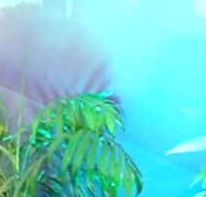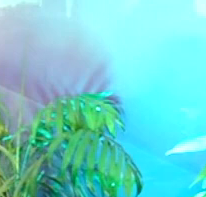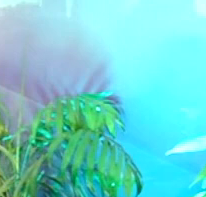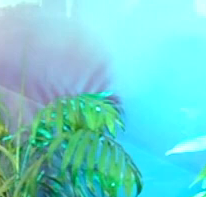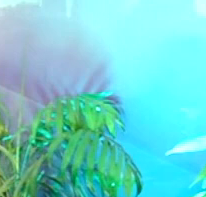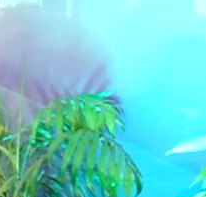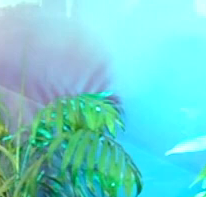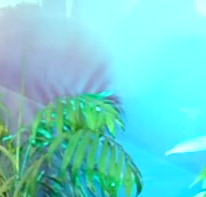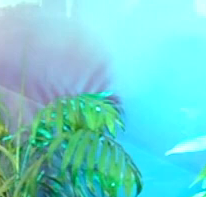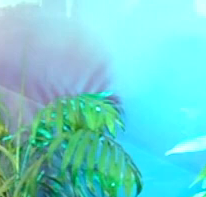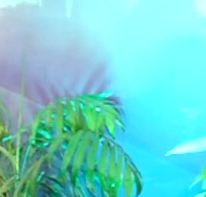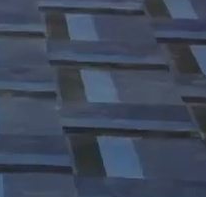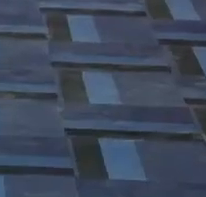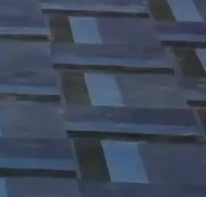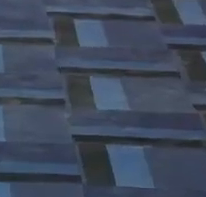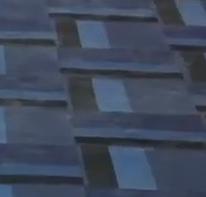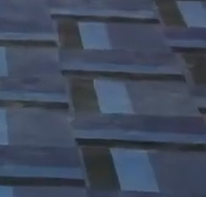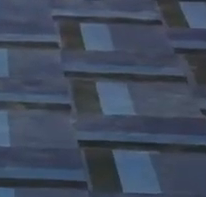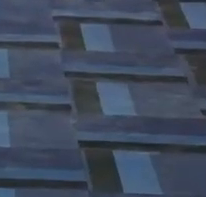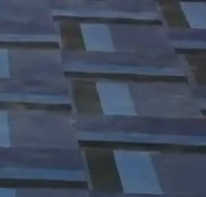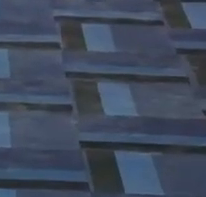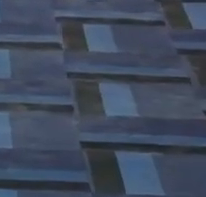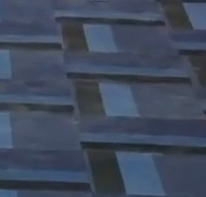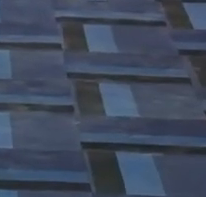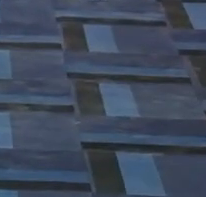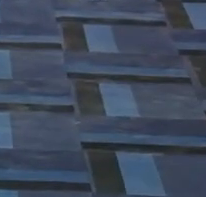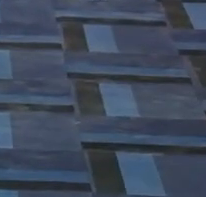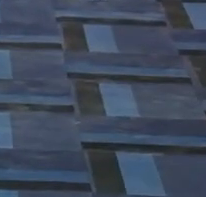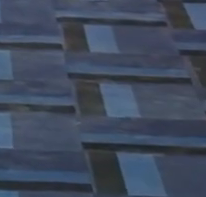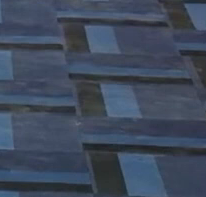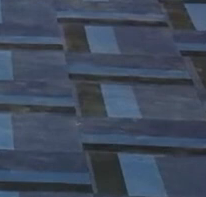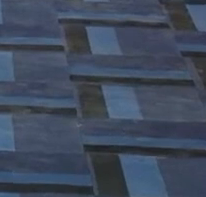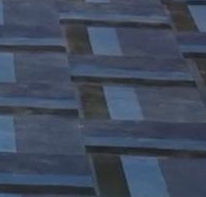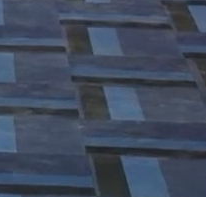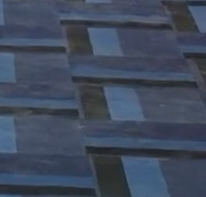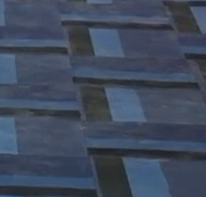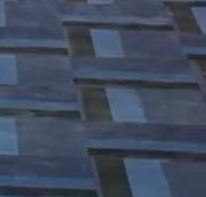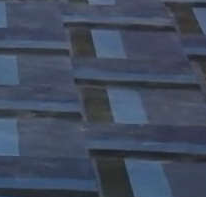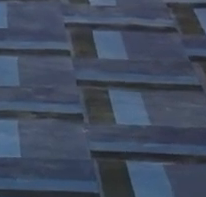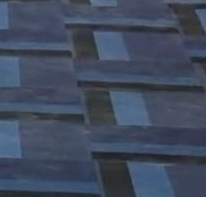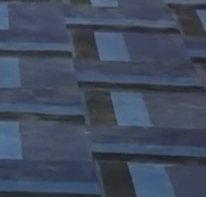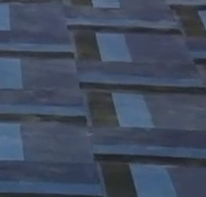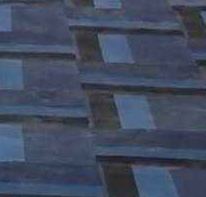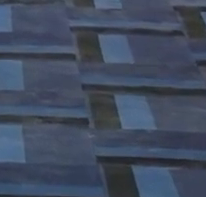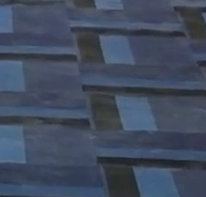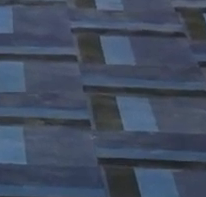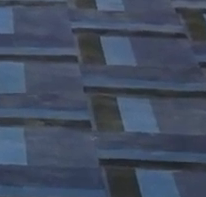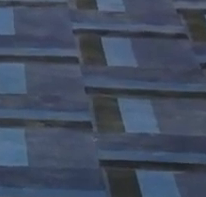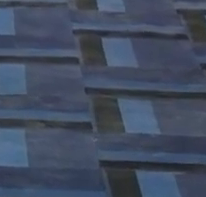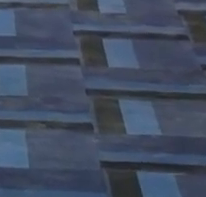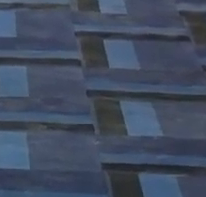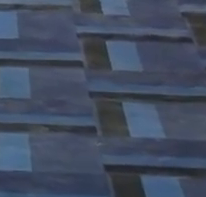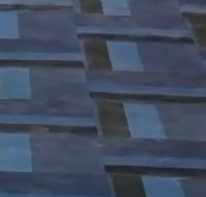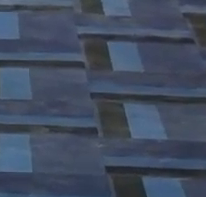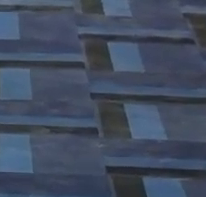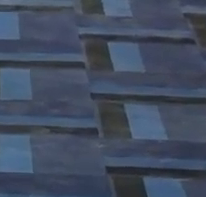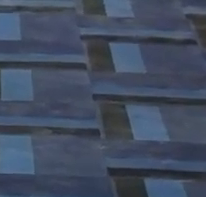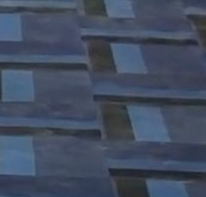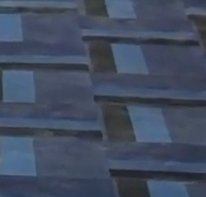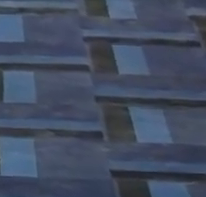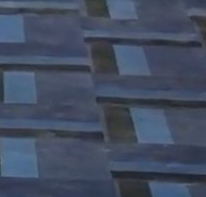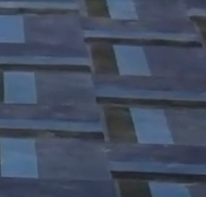Lord bless you. Before we get into the sermon of the day, allow me to dispense with the following